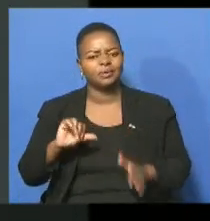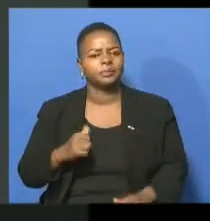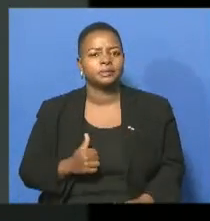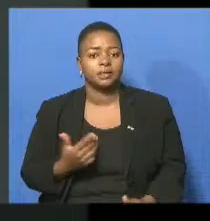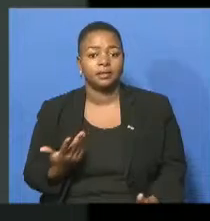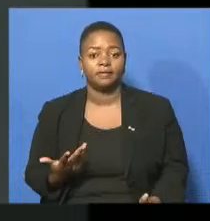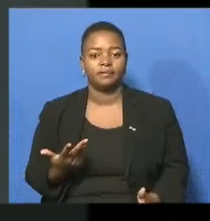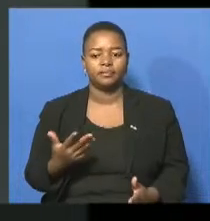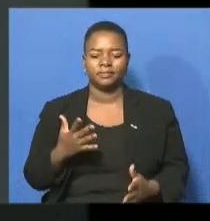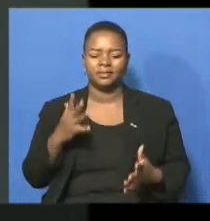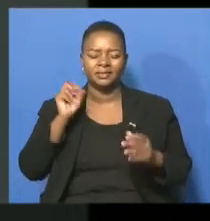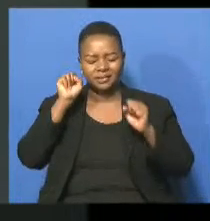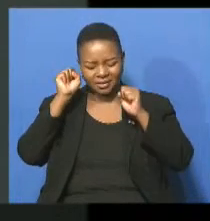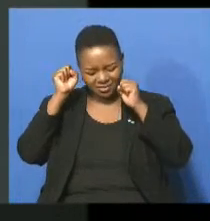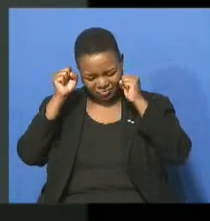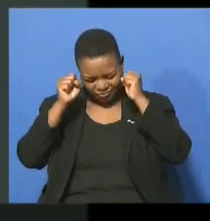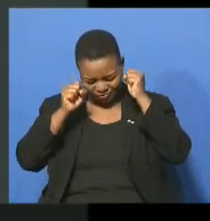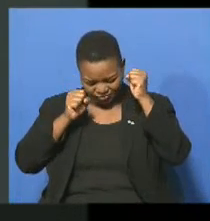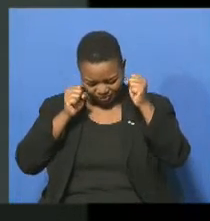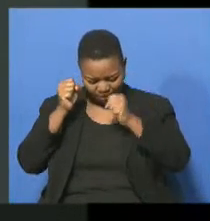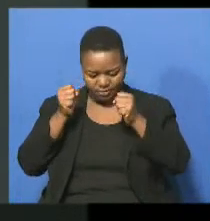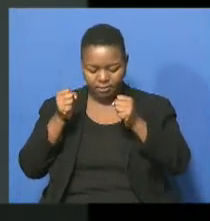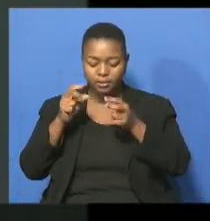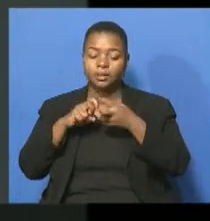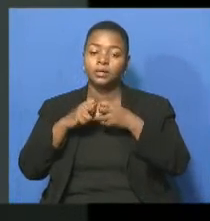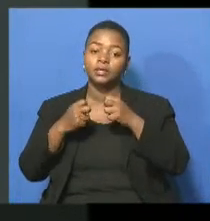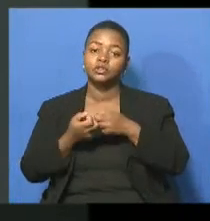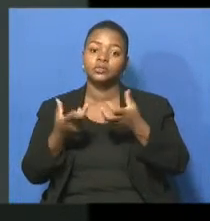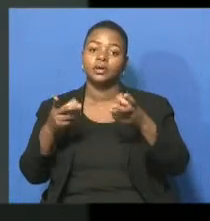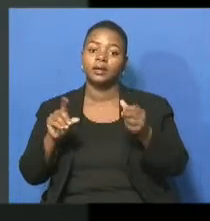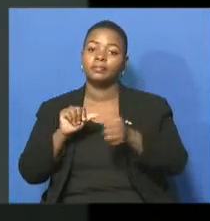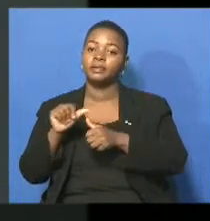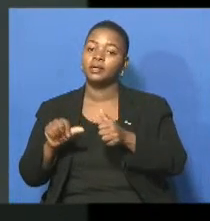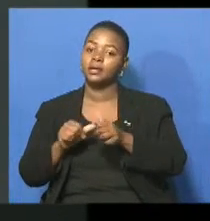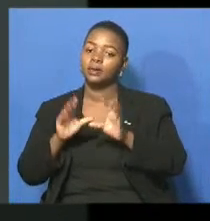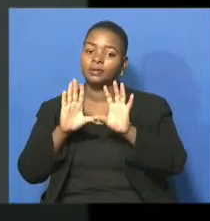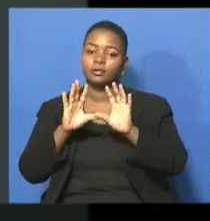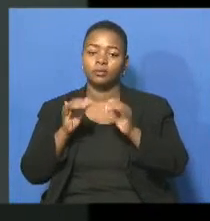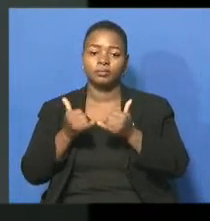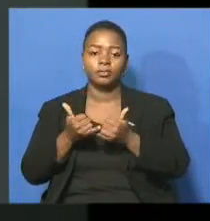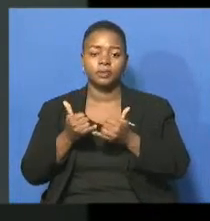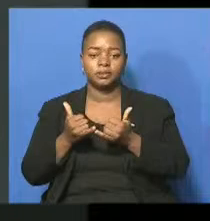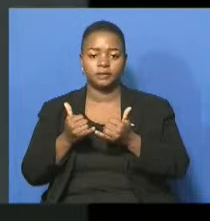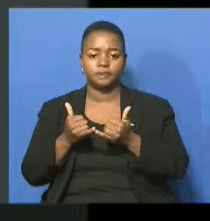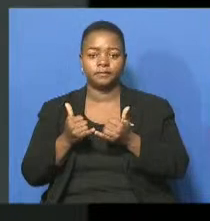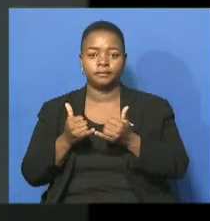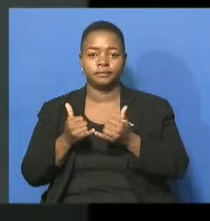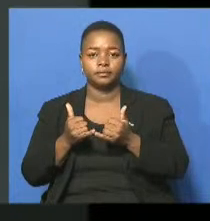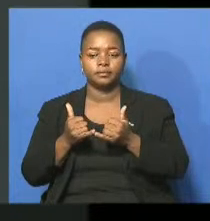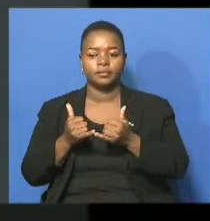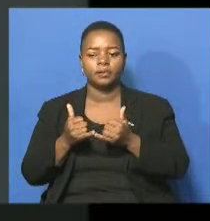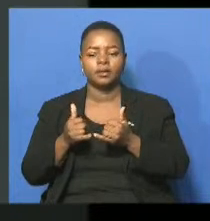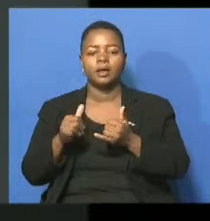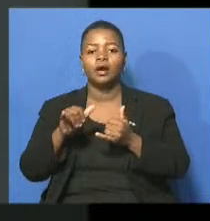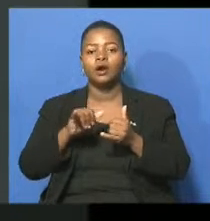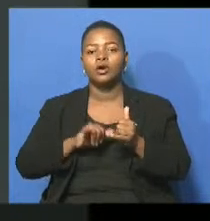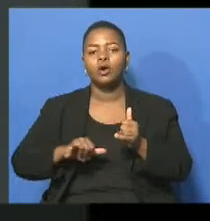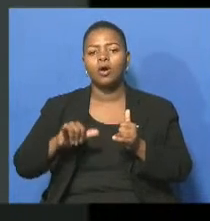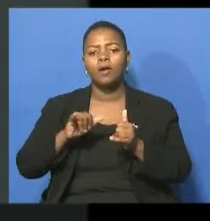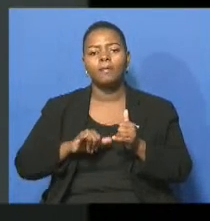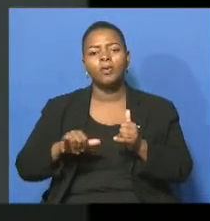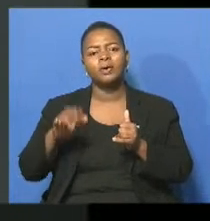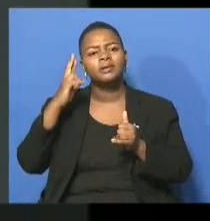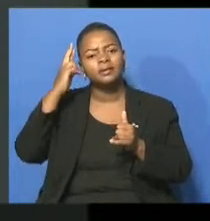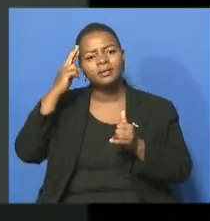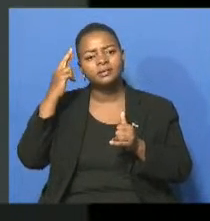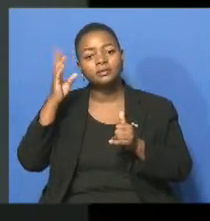topical, distressing issue in our communities. The common characteristics, I think we